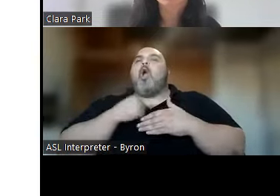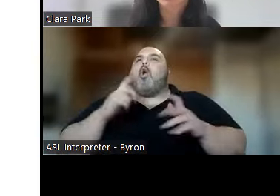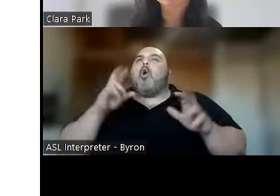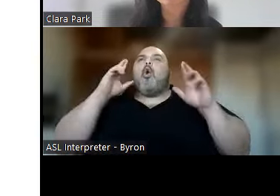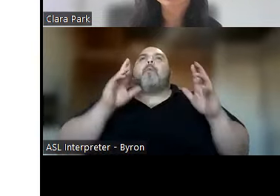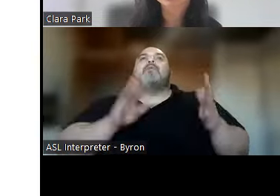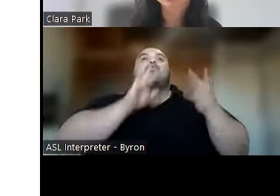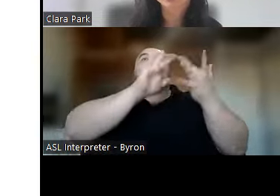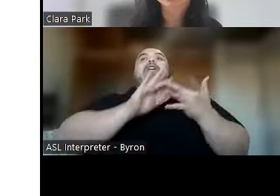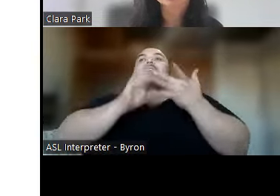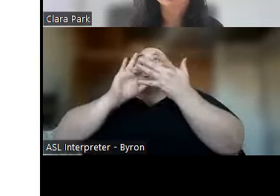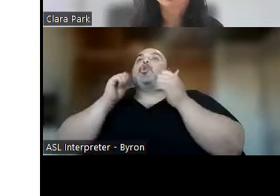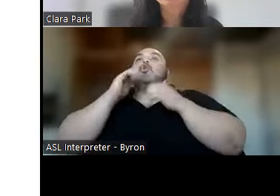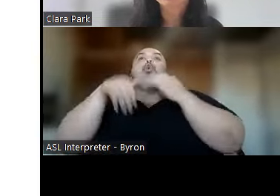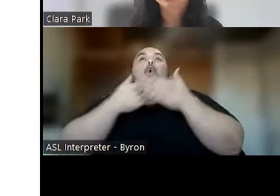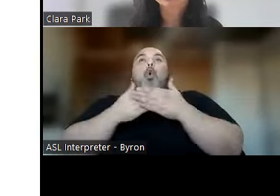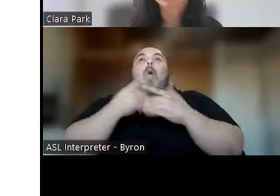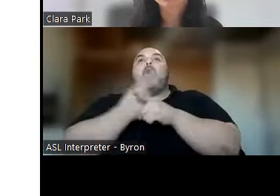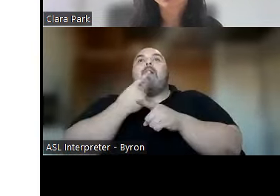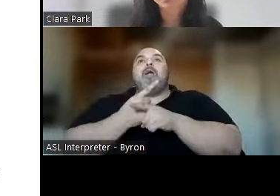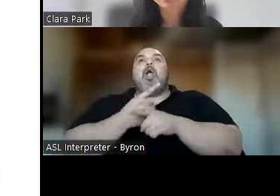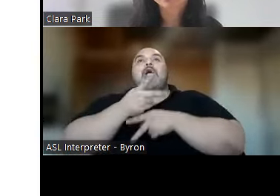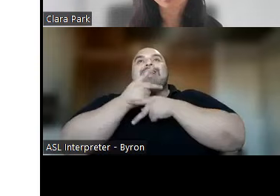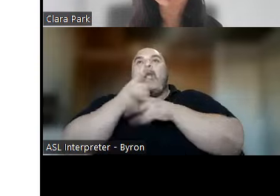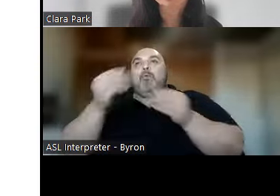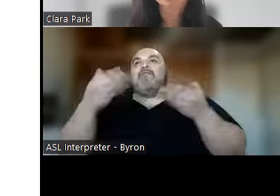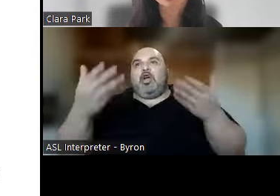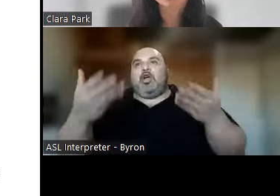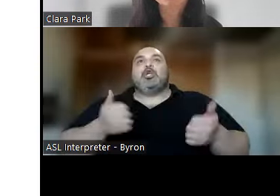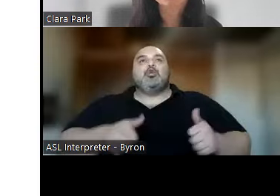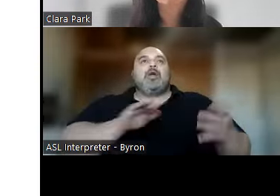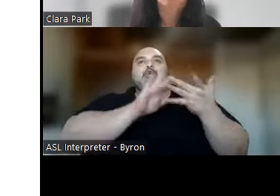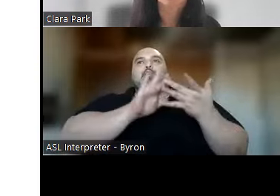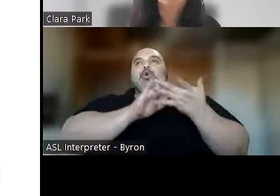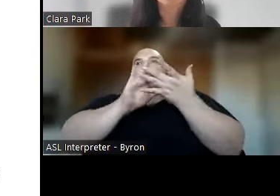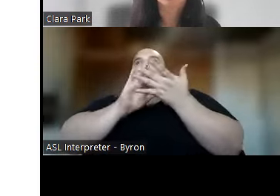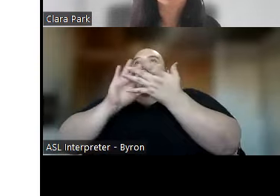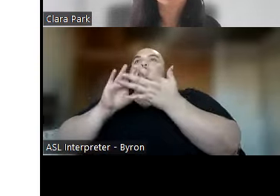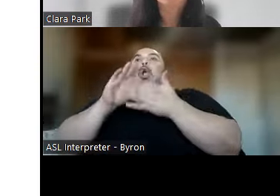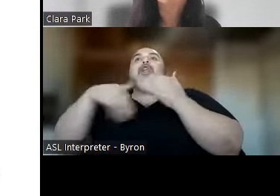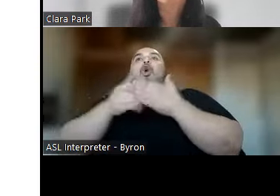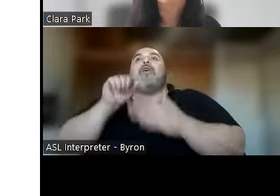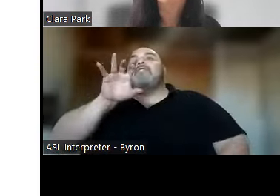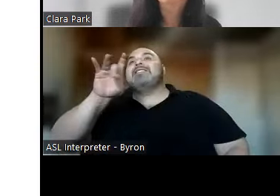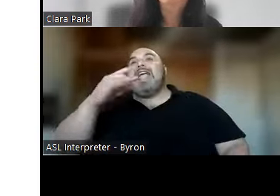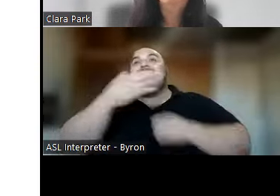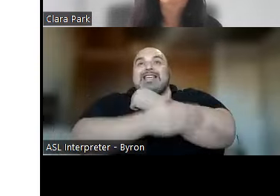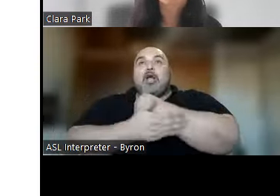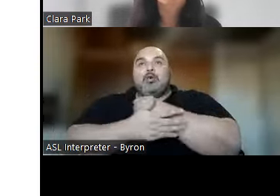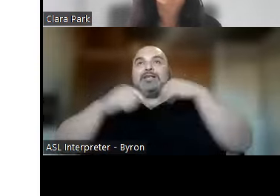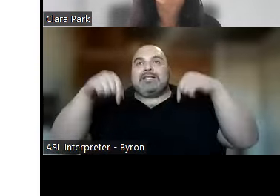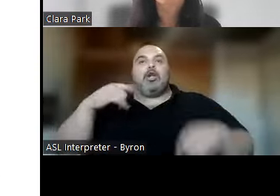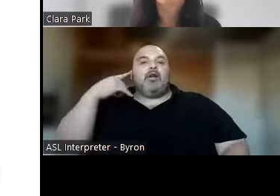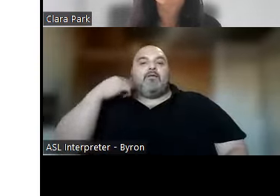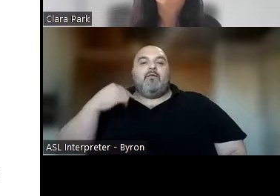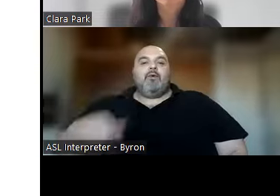all primary care providers here and trying to reach all of them in all 58 counties in California. We're doing